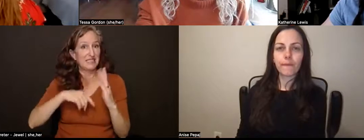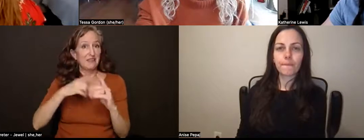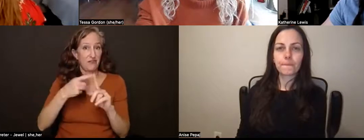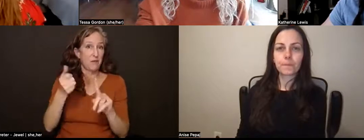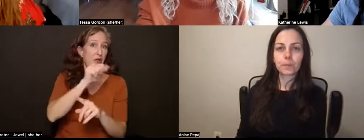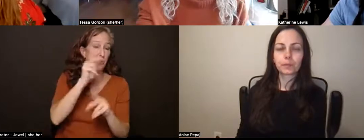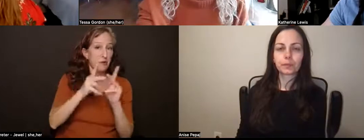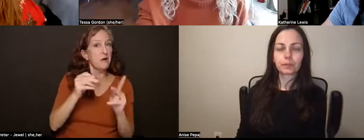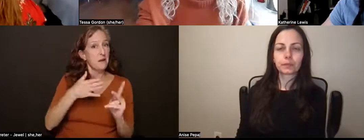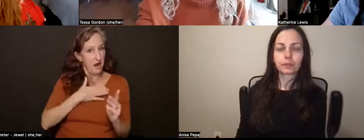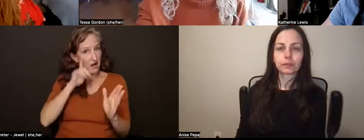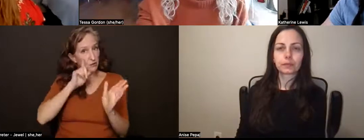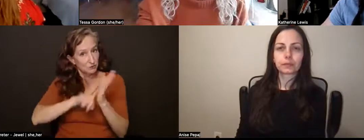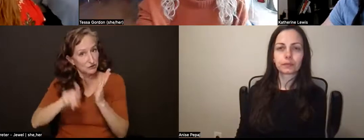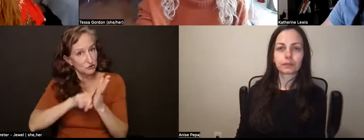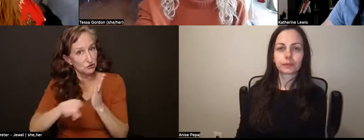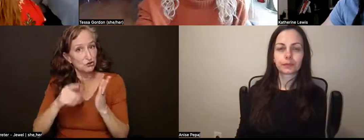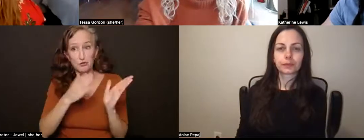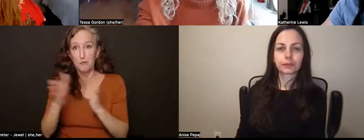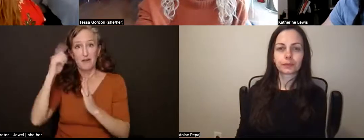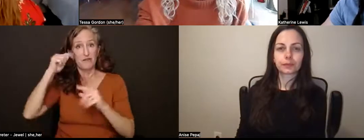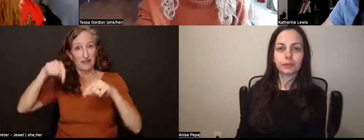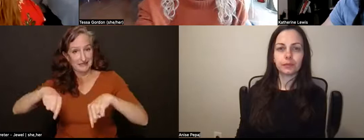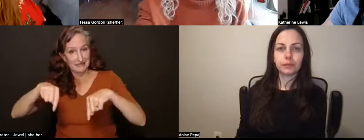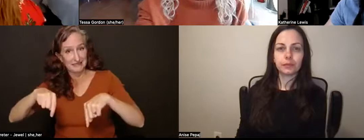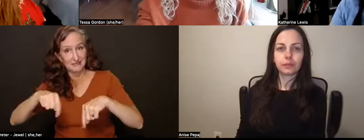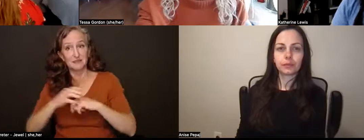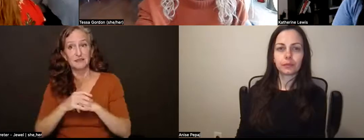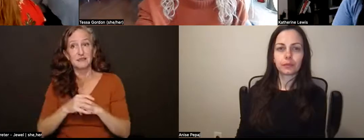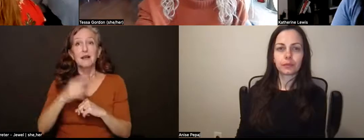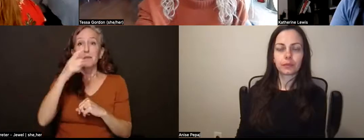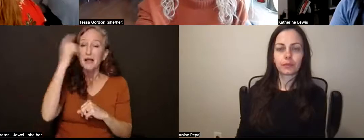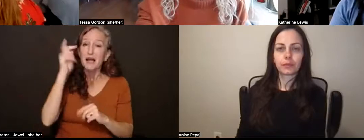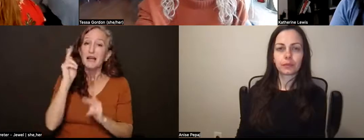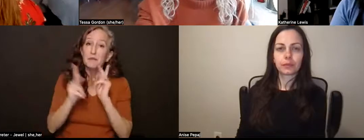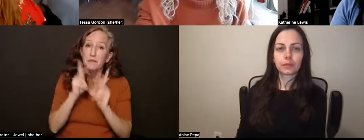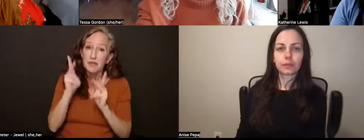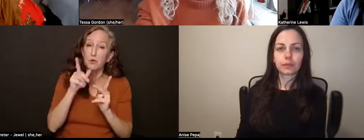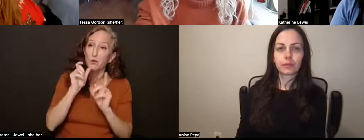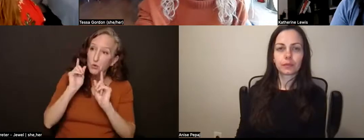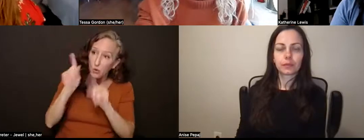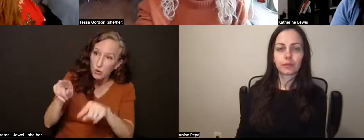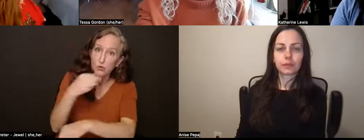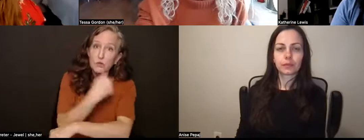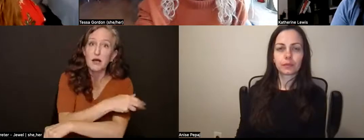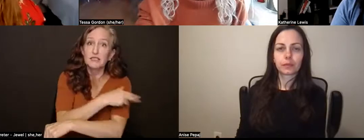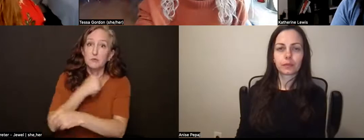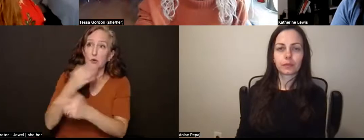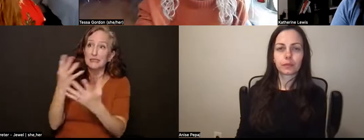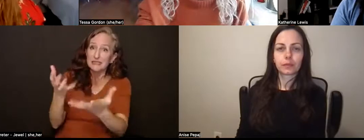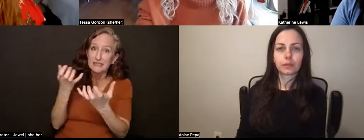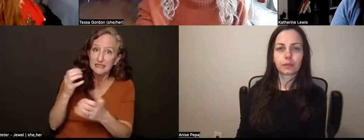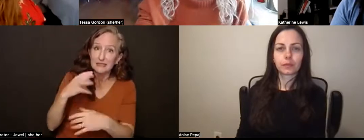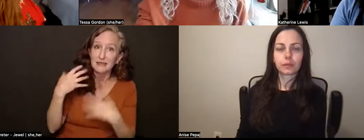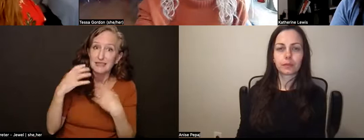conversation, that the impression for Black people who seek care and treatment is that we are not